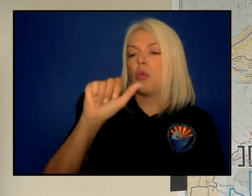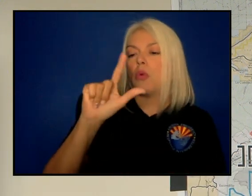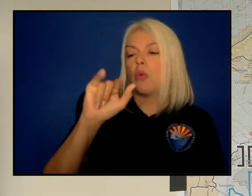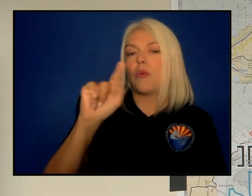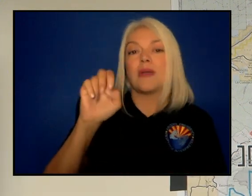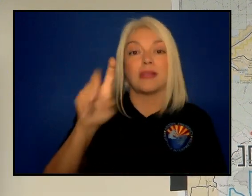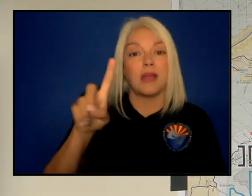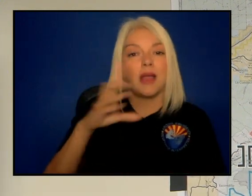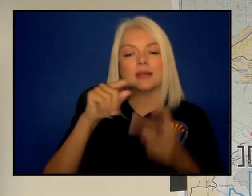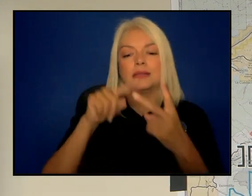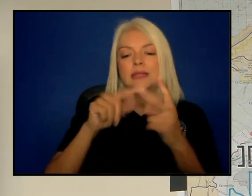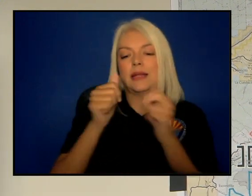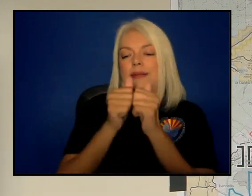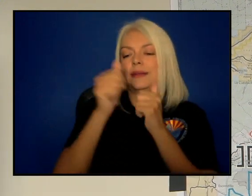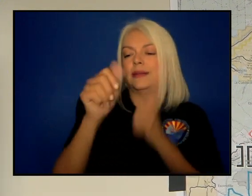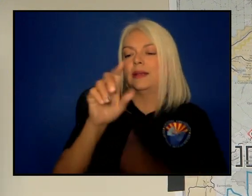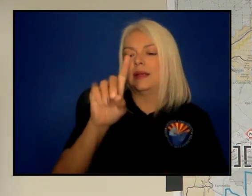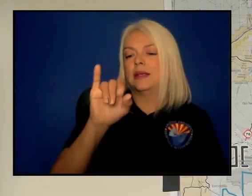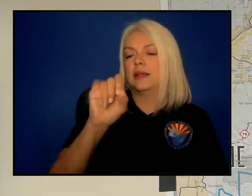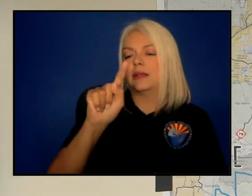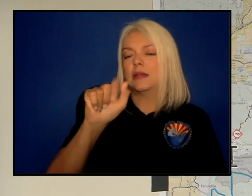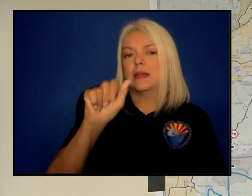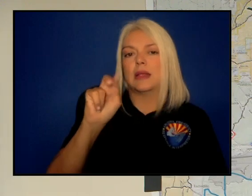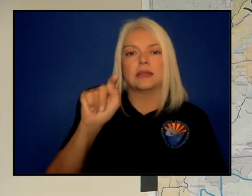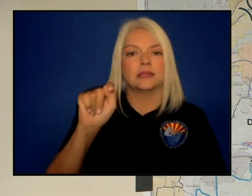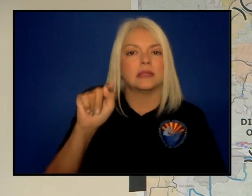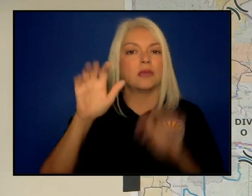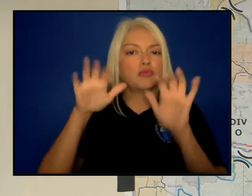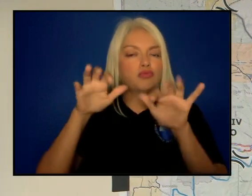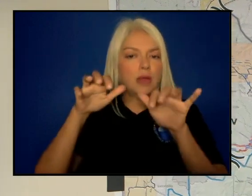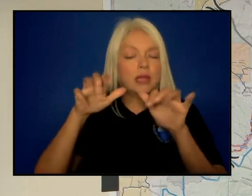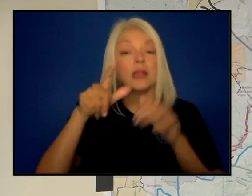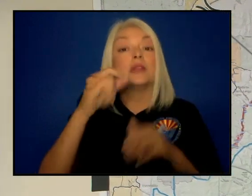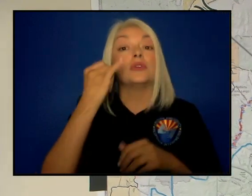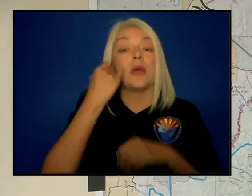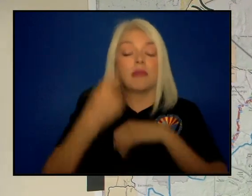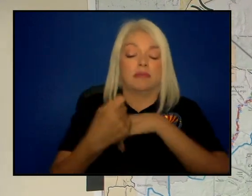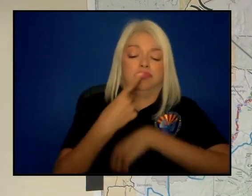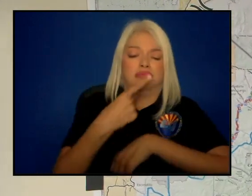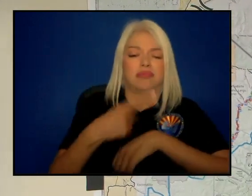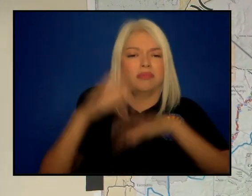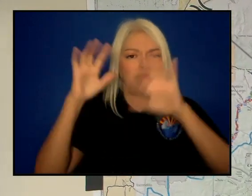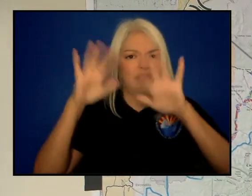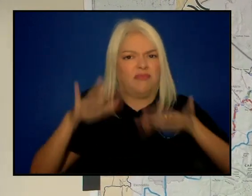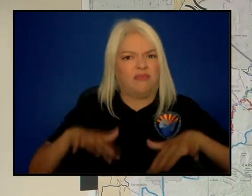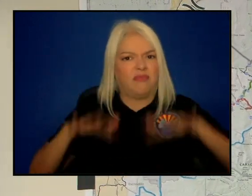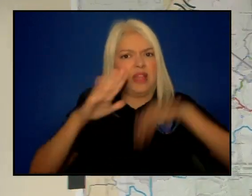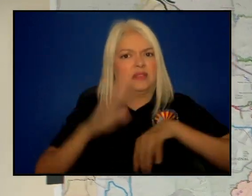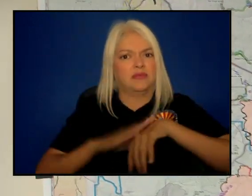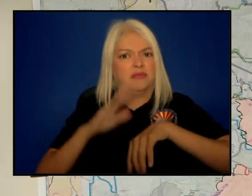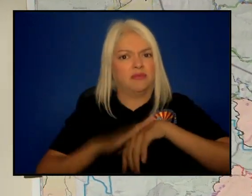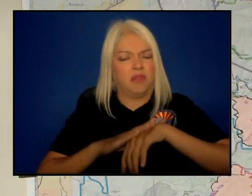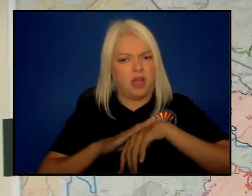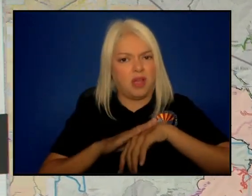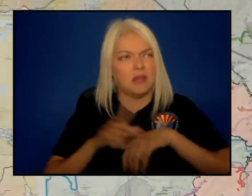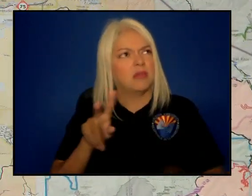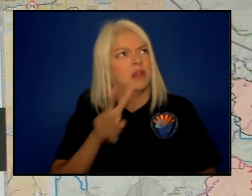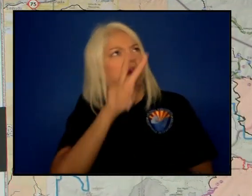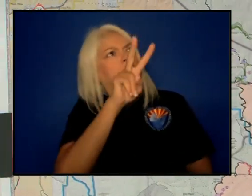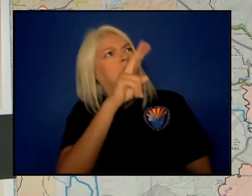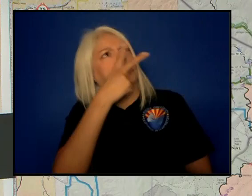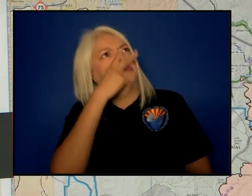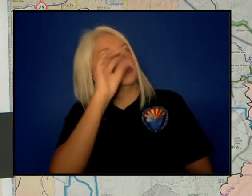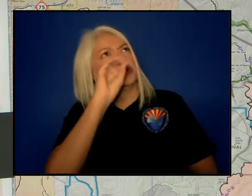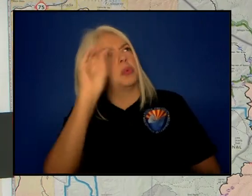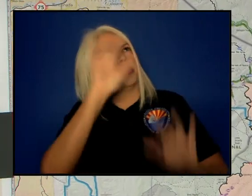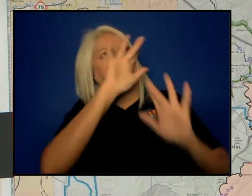rainfall. So if you get a flash flood warning from the National Weather Service in Albuquerque today, and you look outside and you're like, this doesn't look